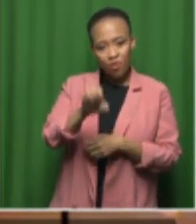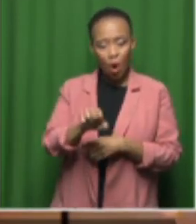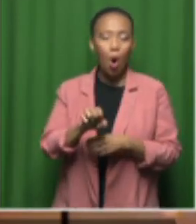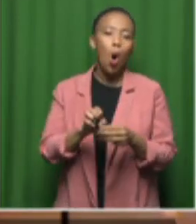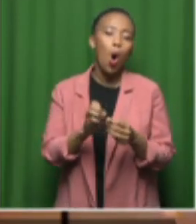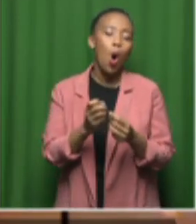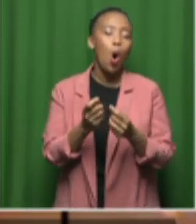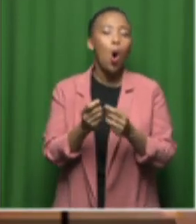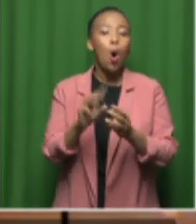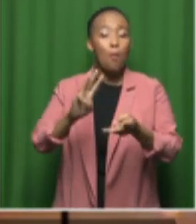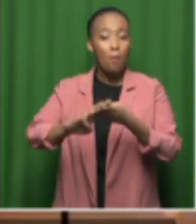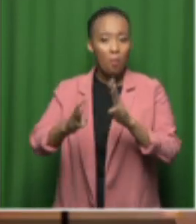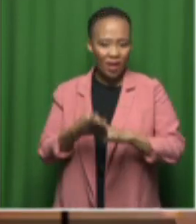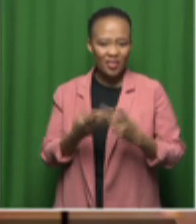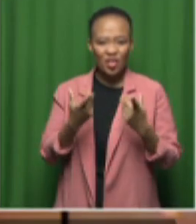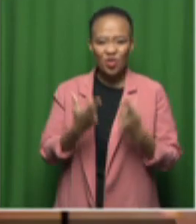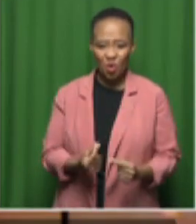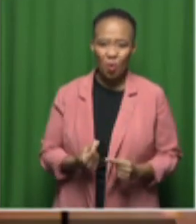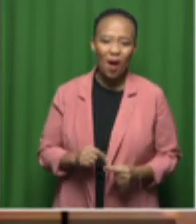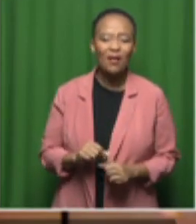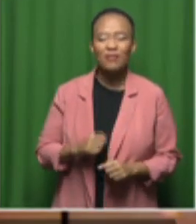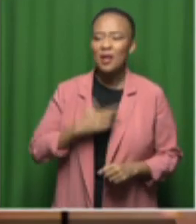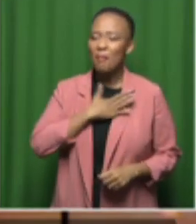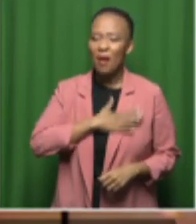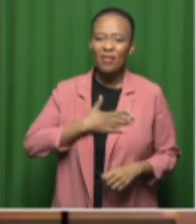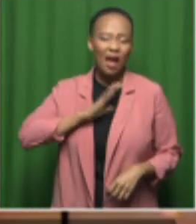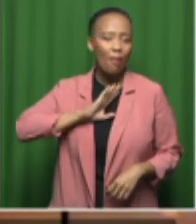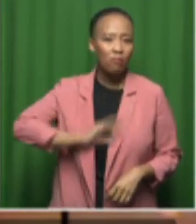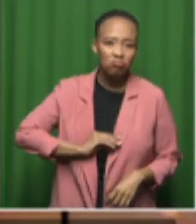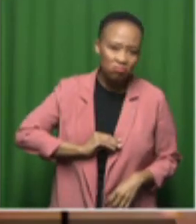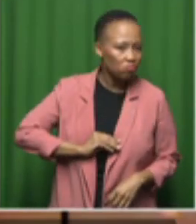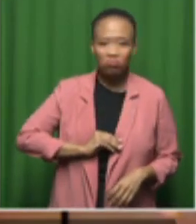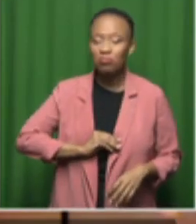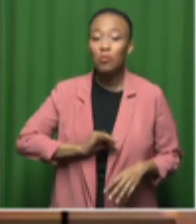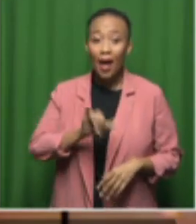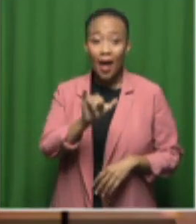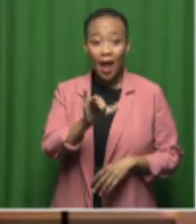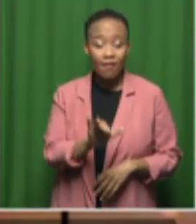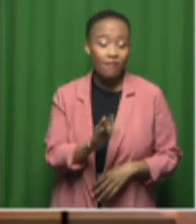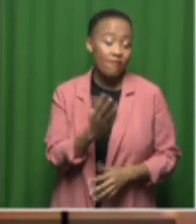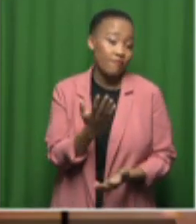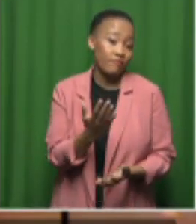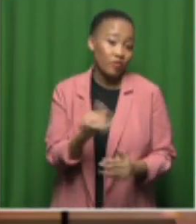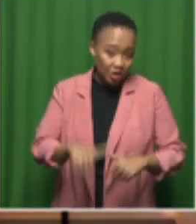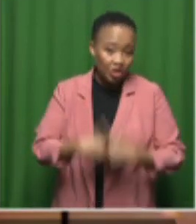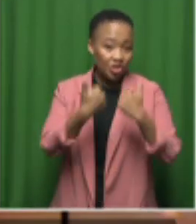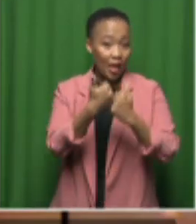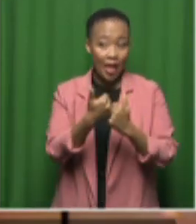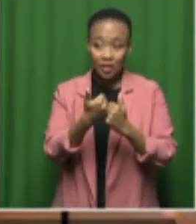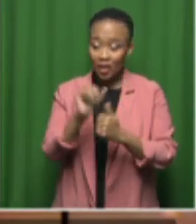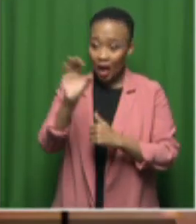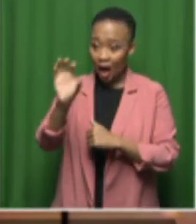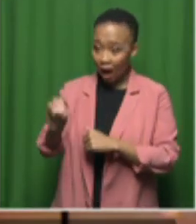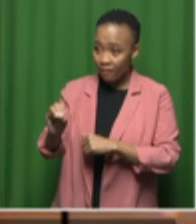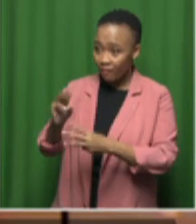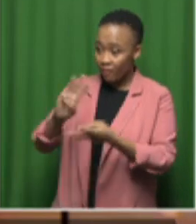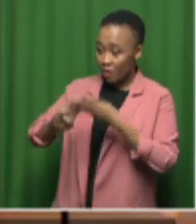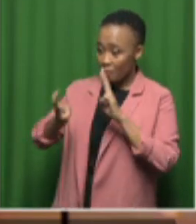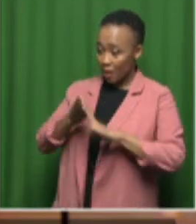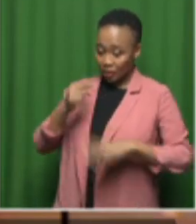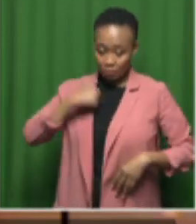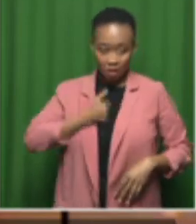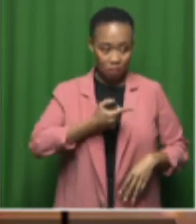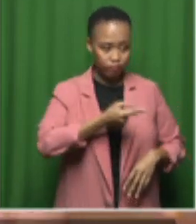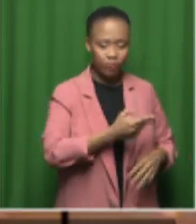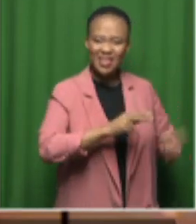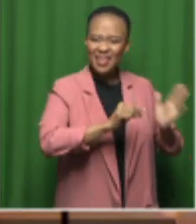if you had like a challenge with maths, do not discourage me while I'm in grade 9 and say, you